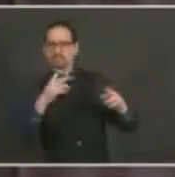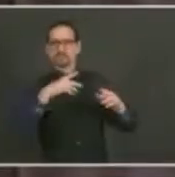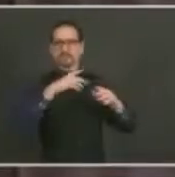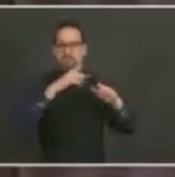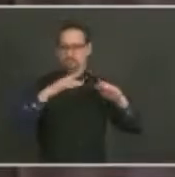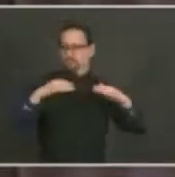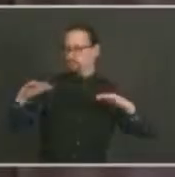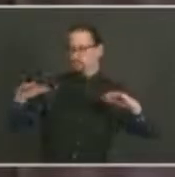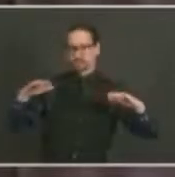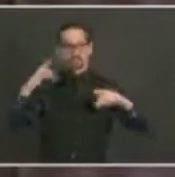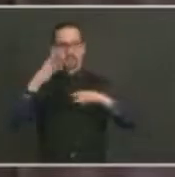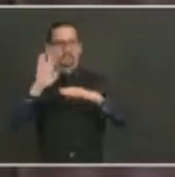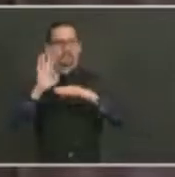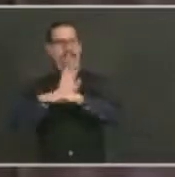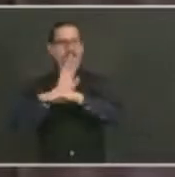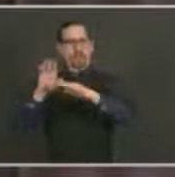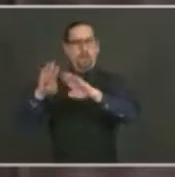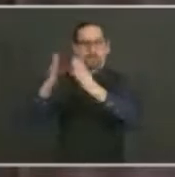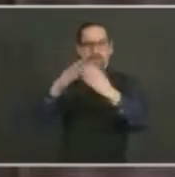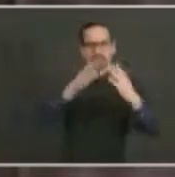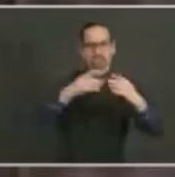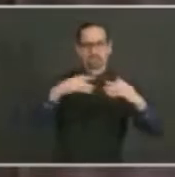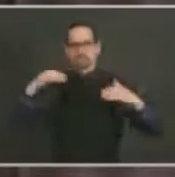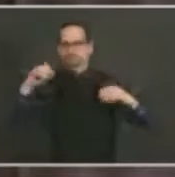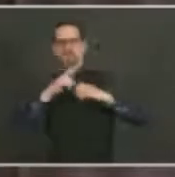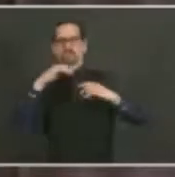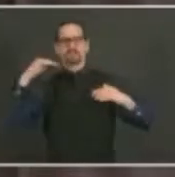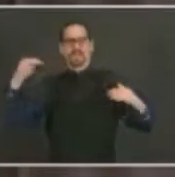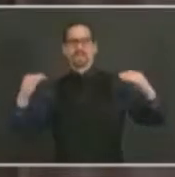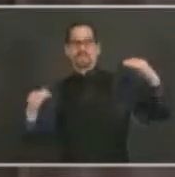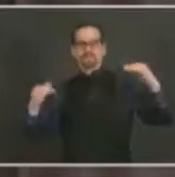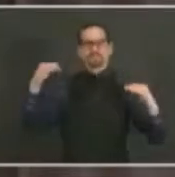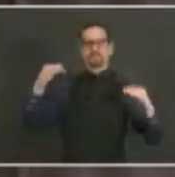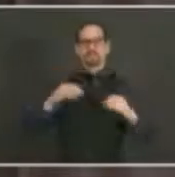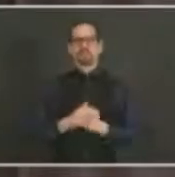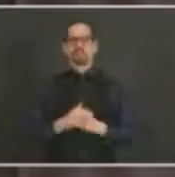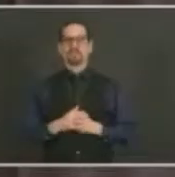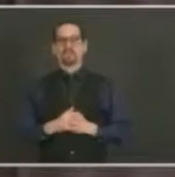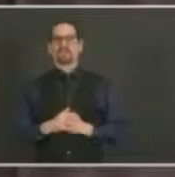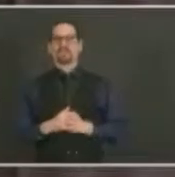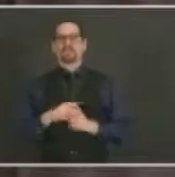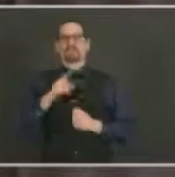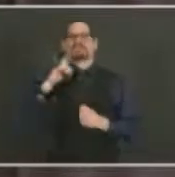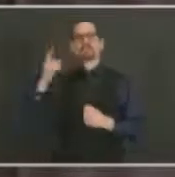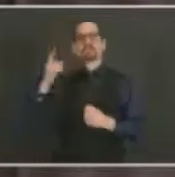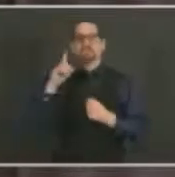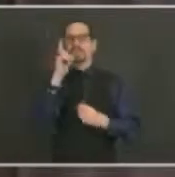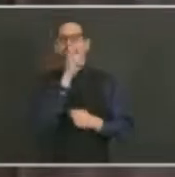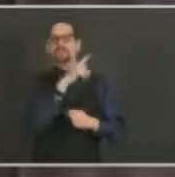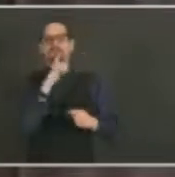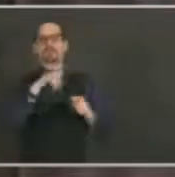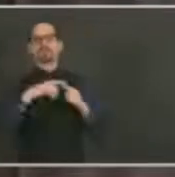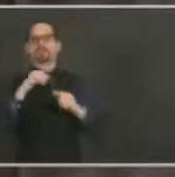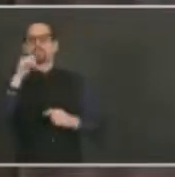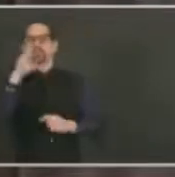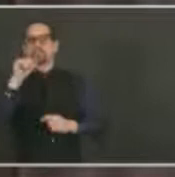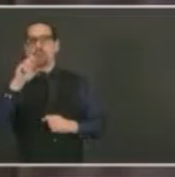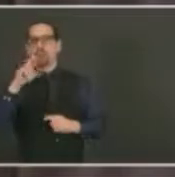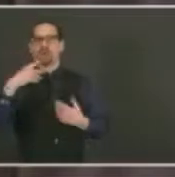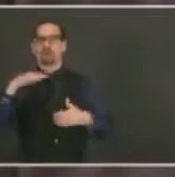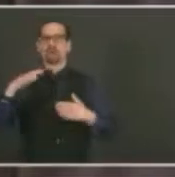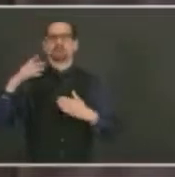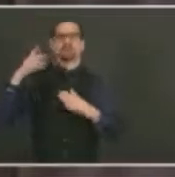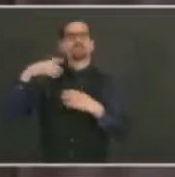Once we've heard about, for almost a year, we've heard about bars being amongst the most dangerous places when it comes to COVID-19. So